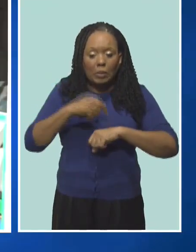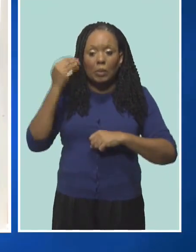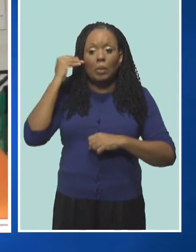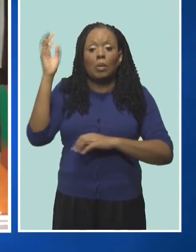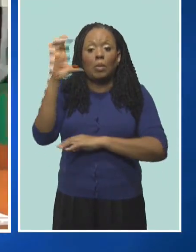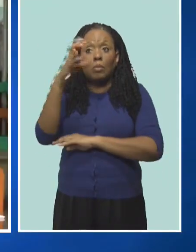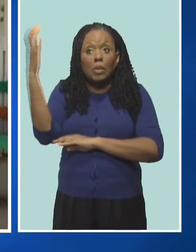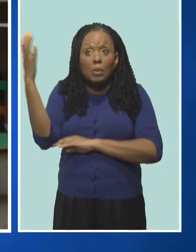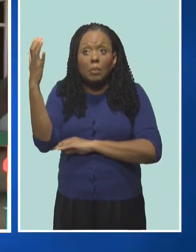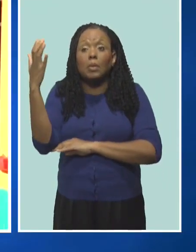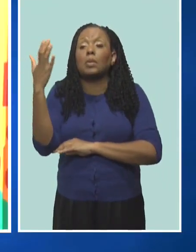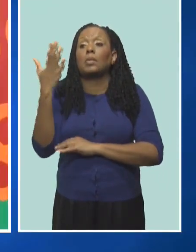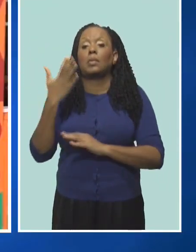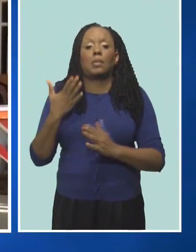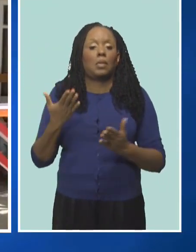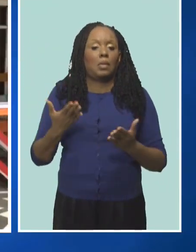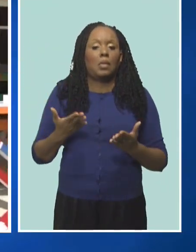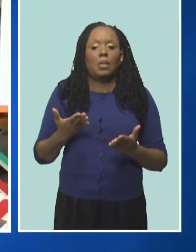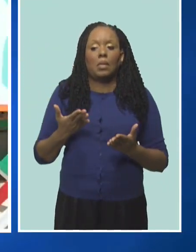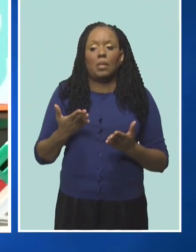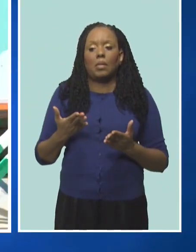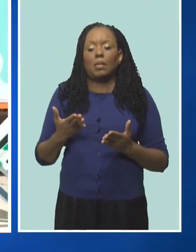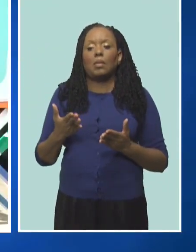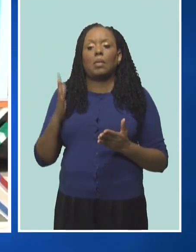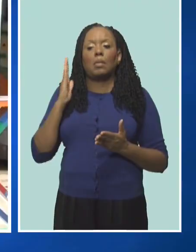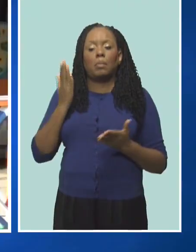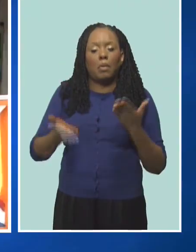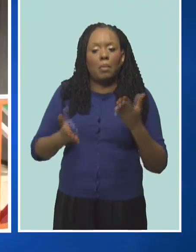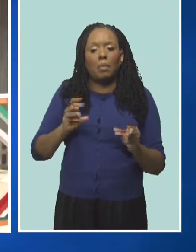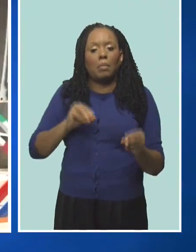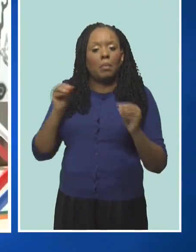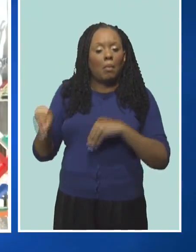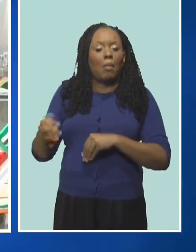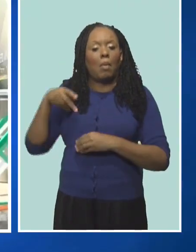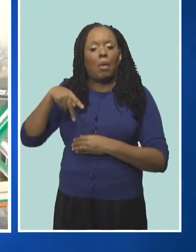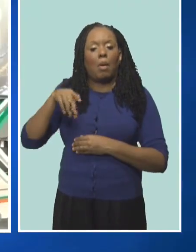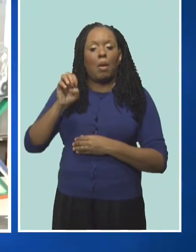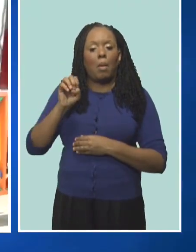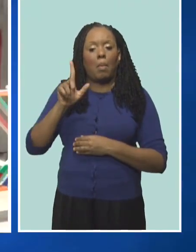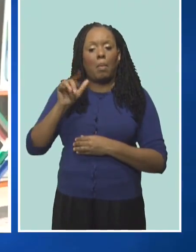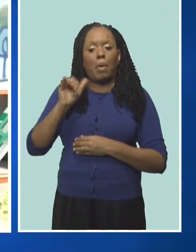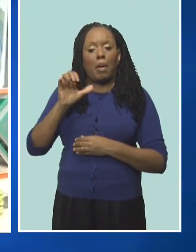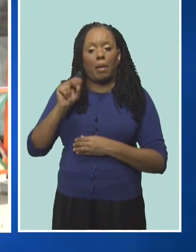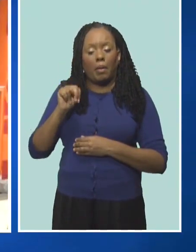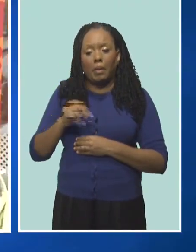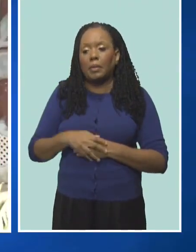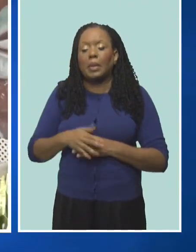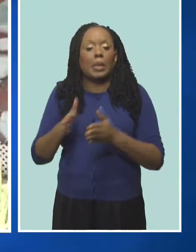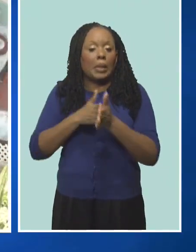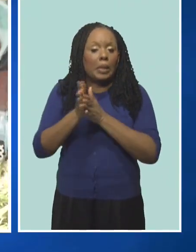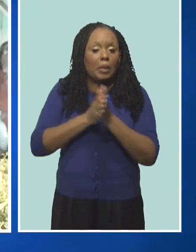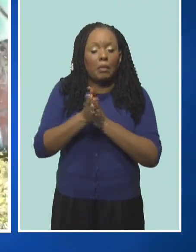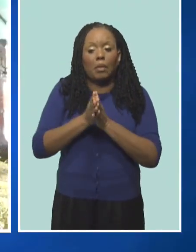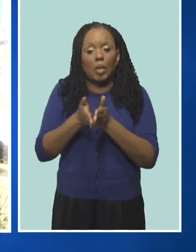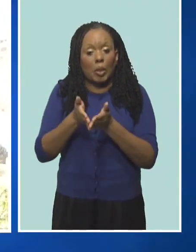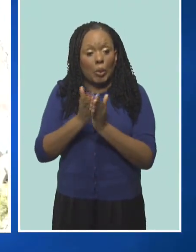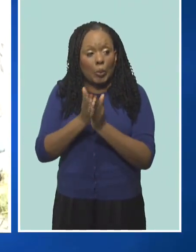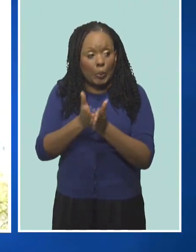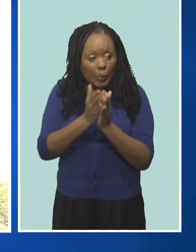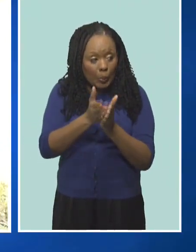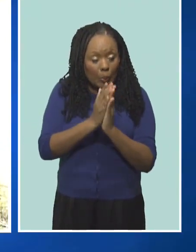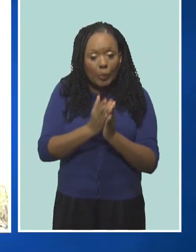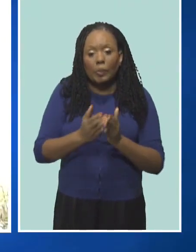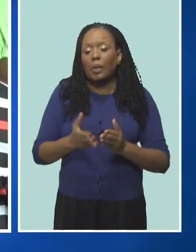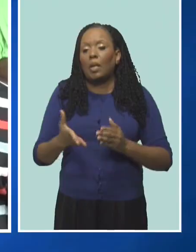Christmas coming, more than likely they will be in Pelican plying their trade, and they're looking forward to the cruise ships coming. They're looking forward to the promotion